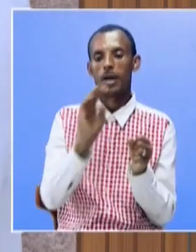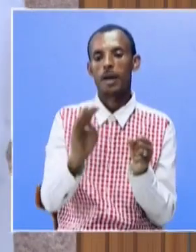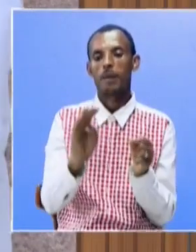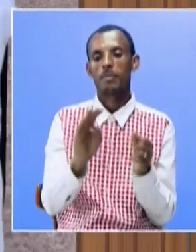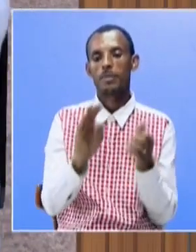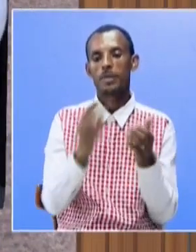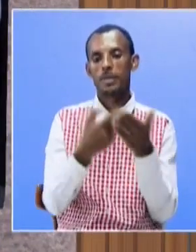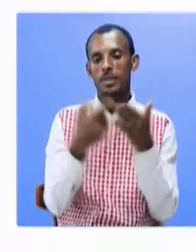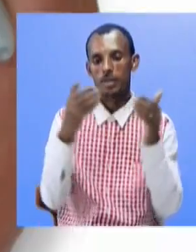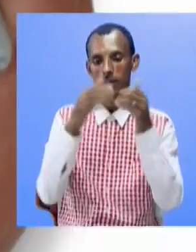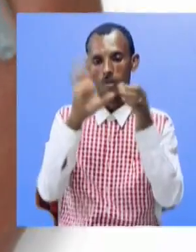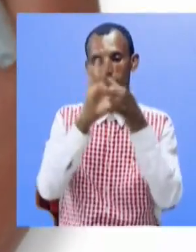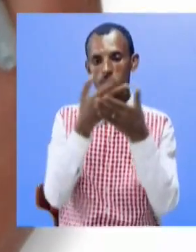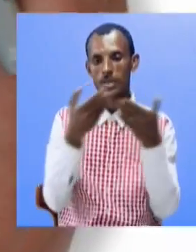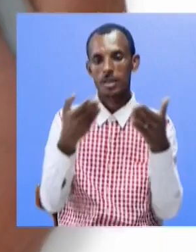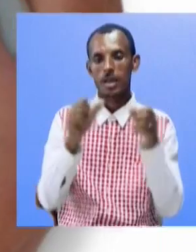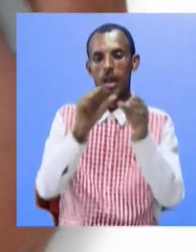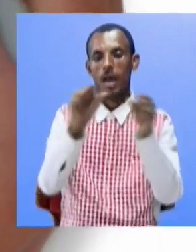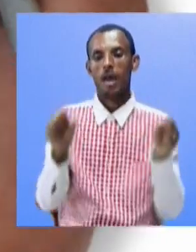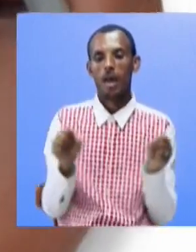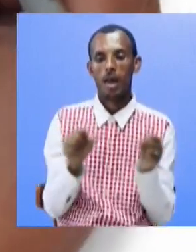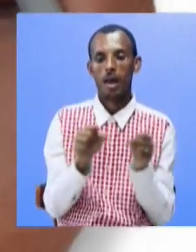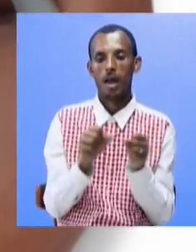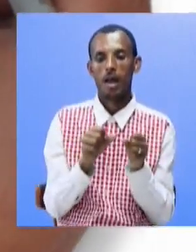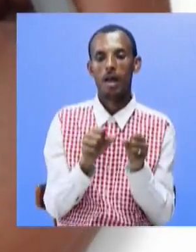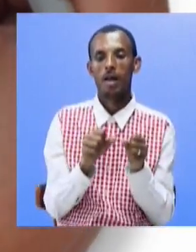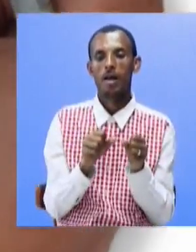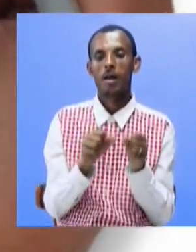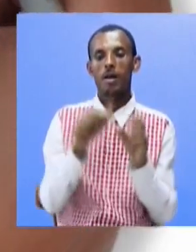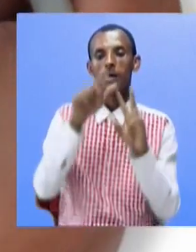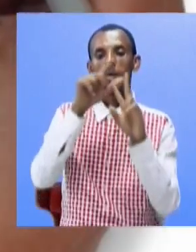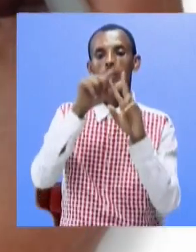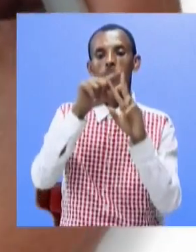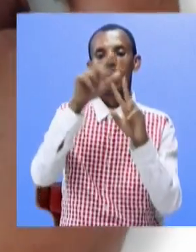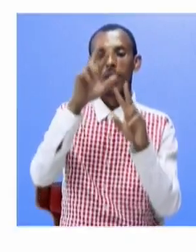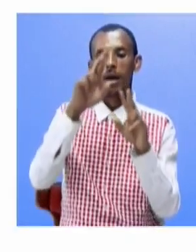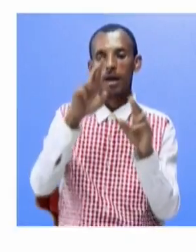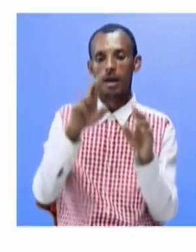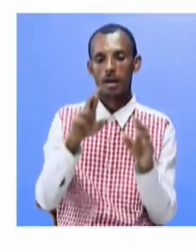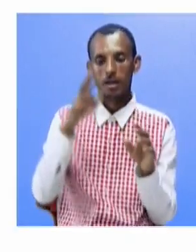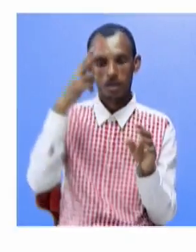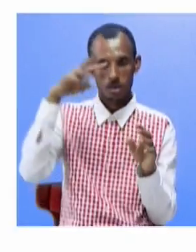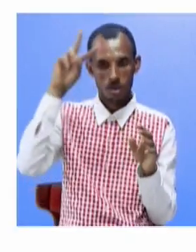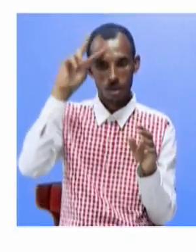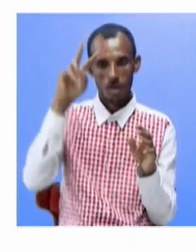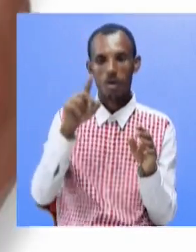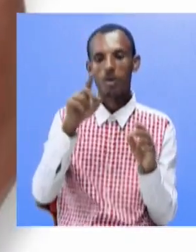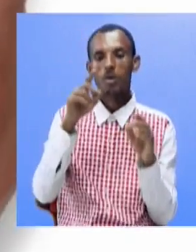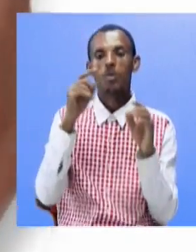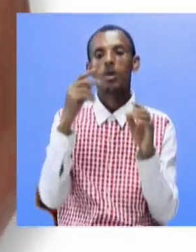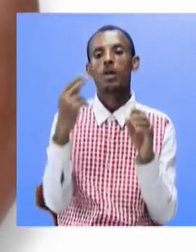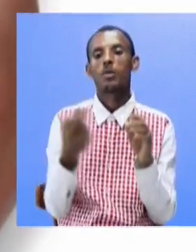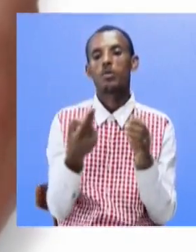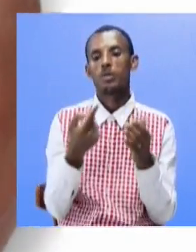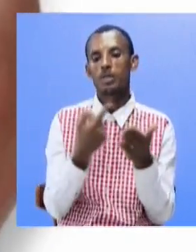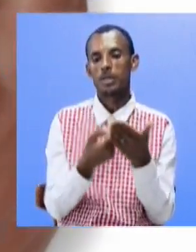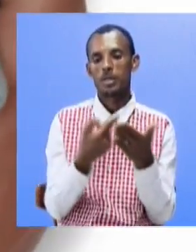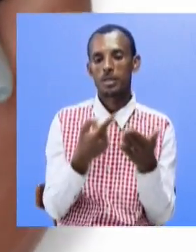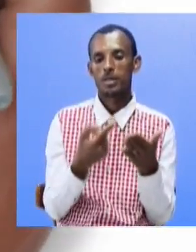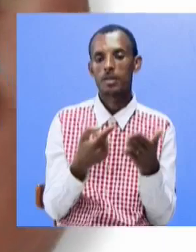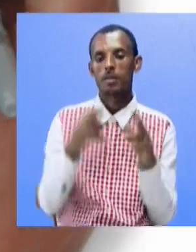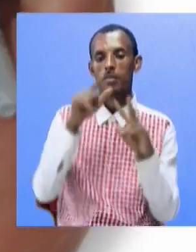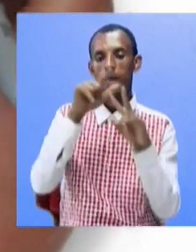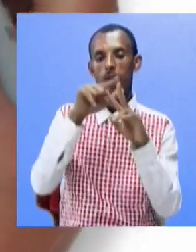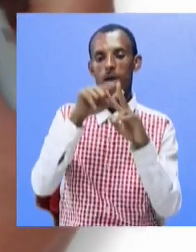equation. Area, pi r squared, or you can use this one.